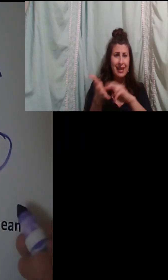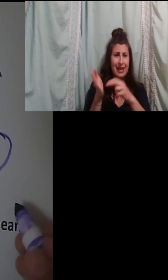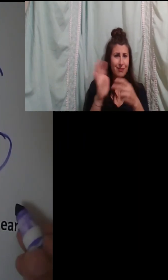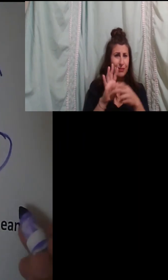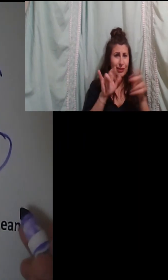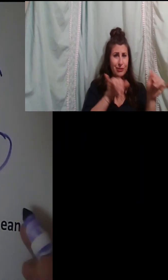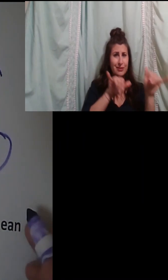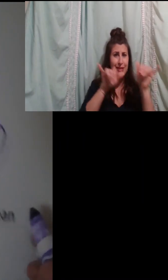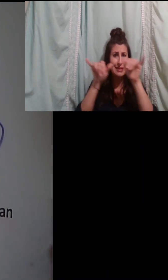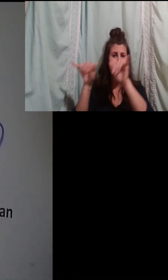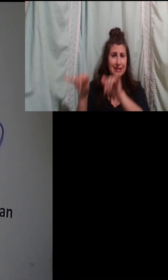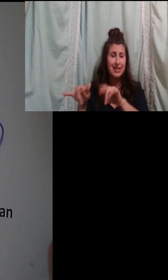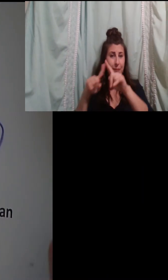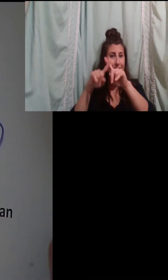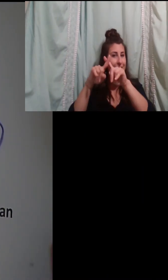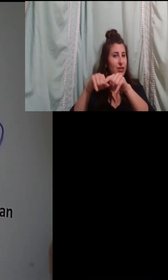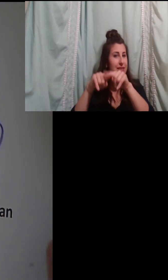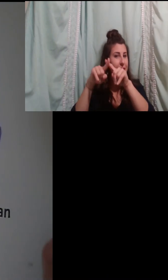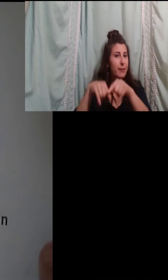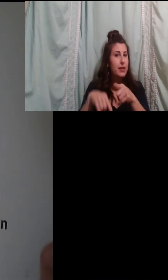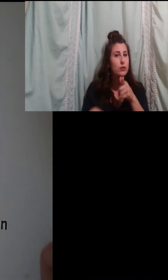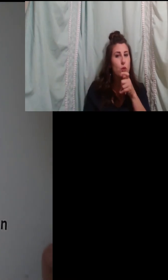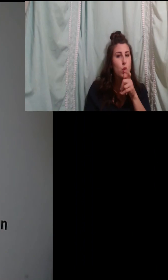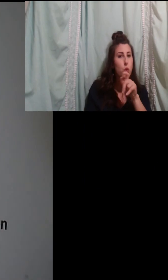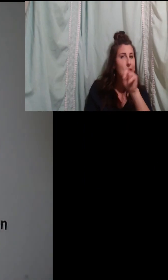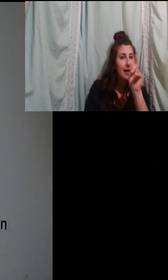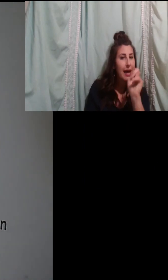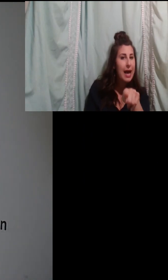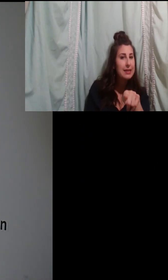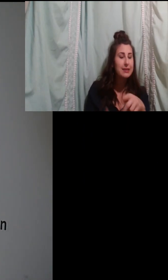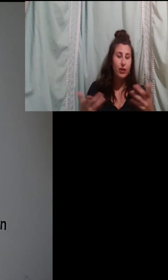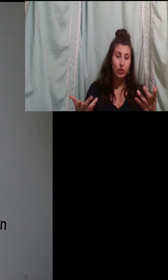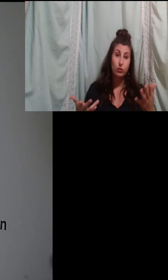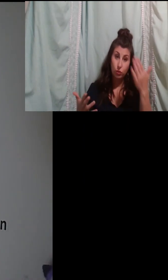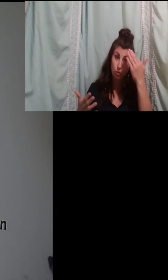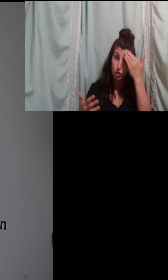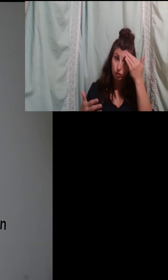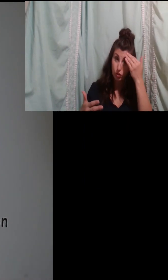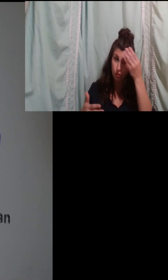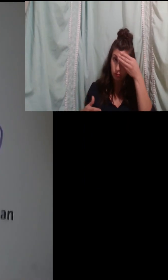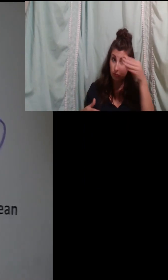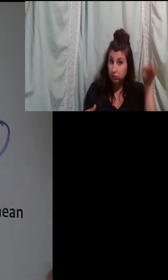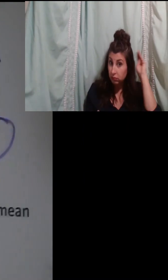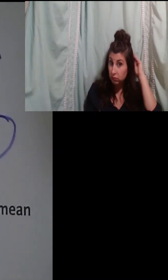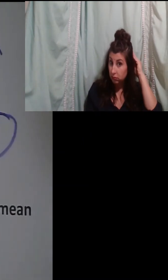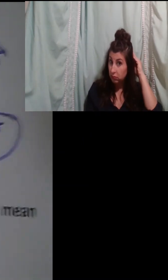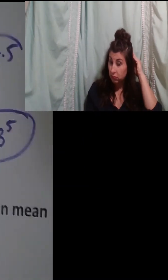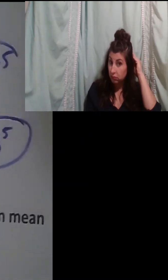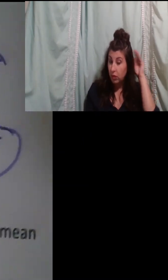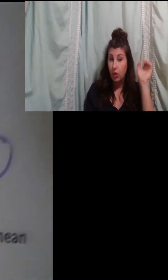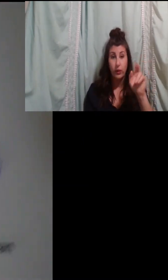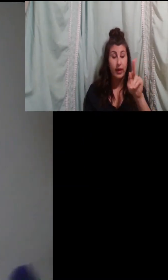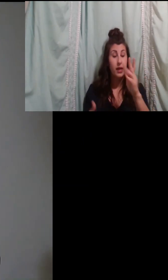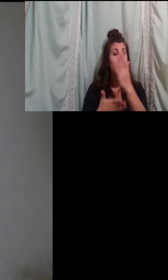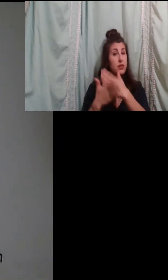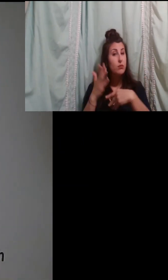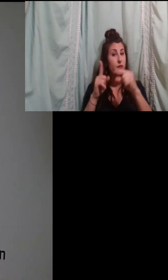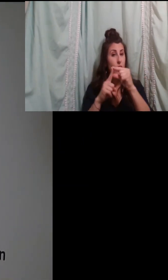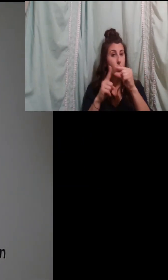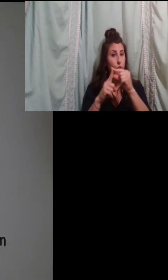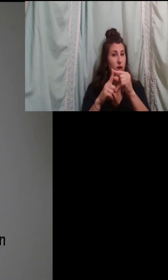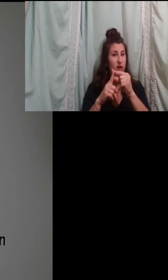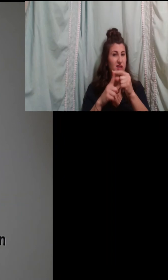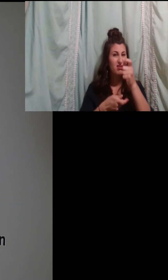could basically mean all the same thing depending on who's asking. So just be aware of that. Those words